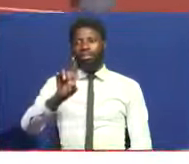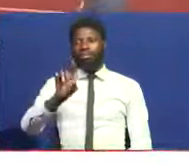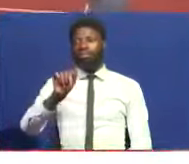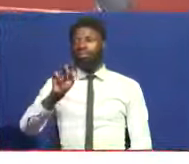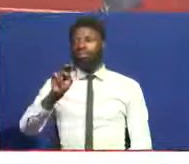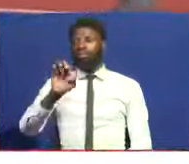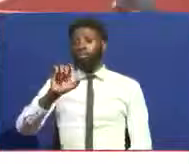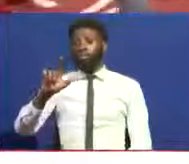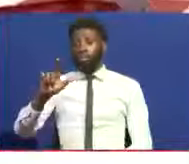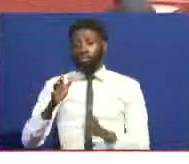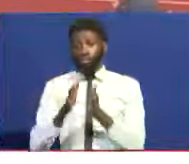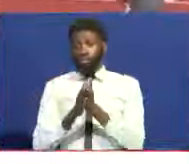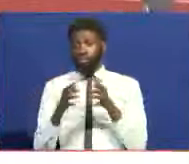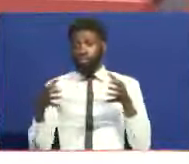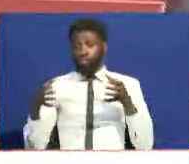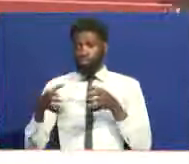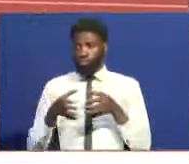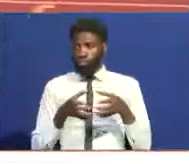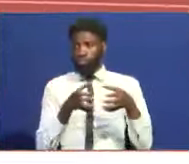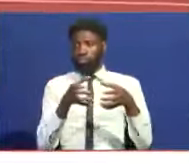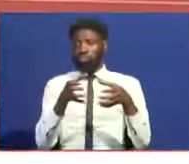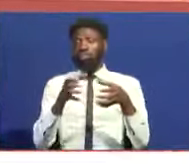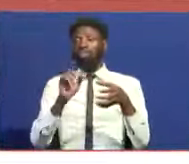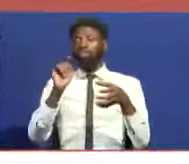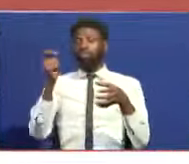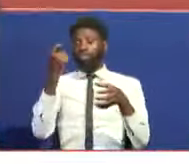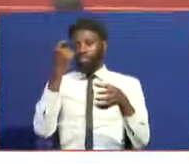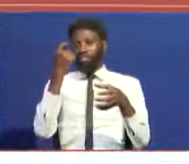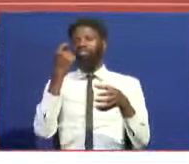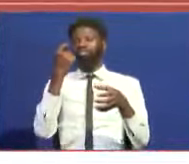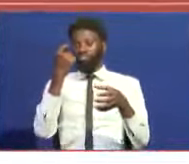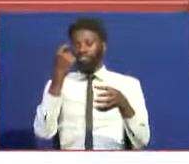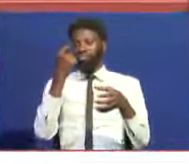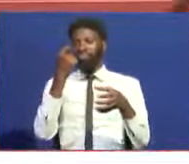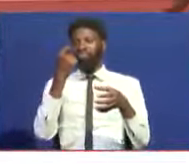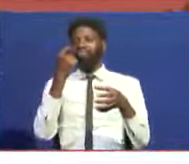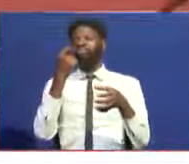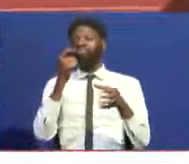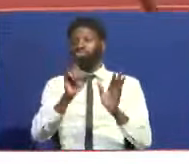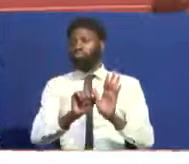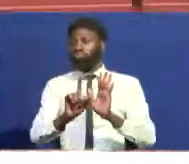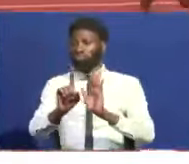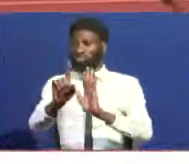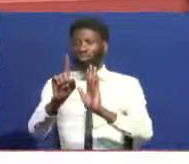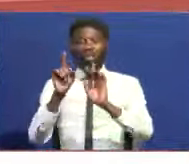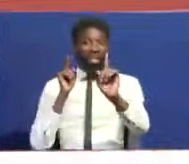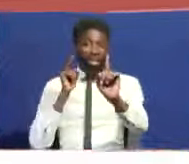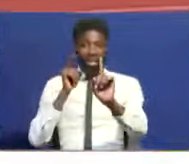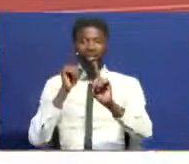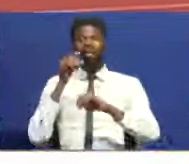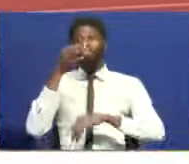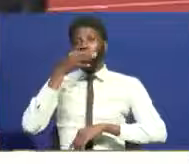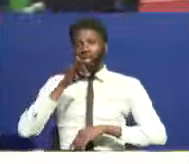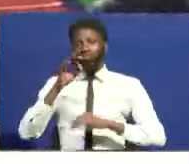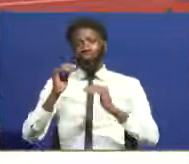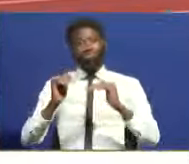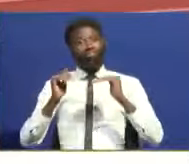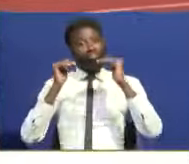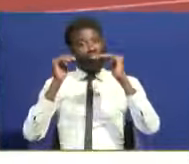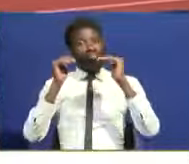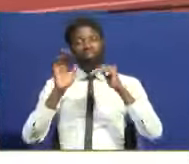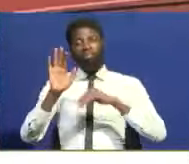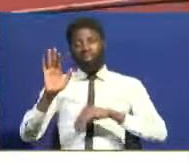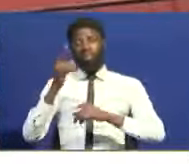a string of Kenyan athletes in the men's race as they all struggled for a Paris Olympic ticket. Mateiko won in